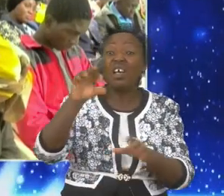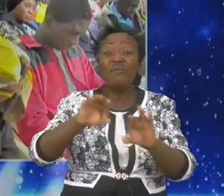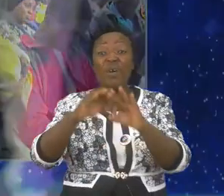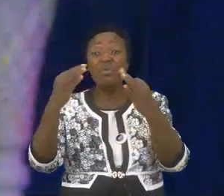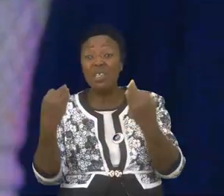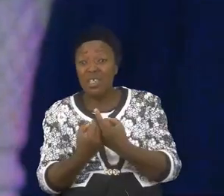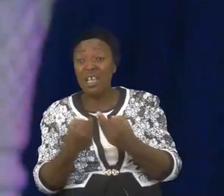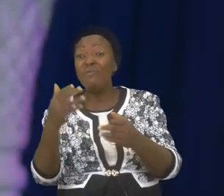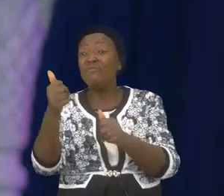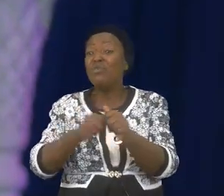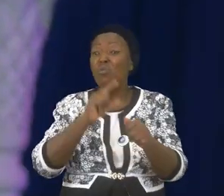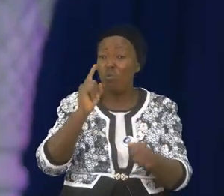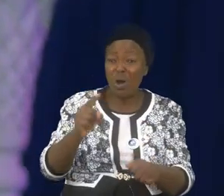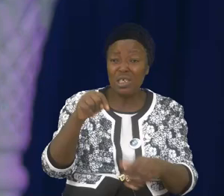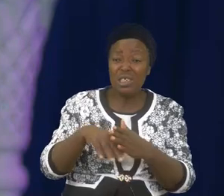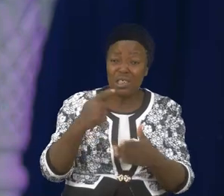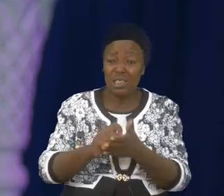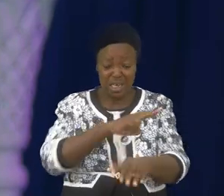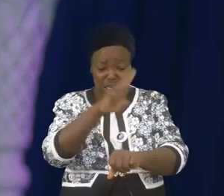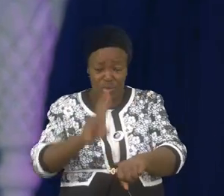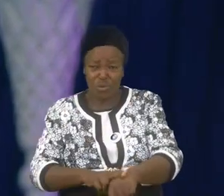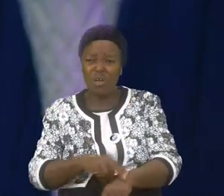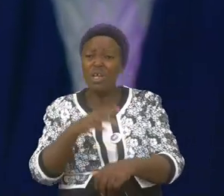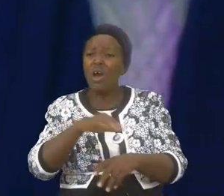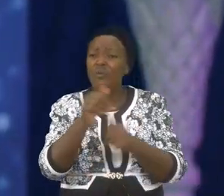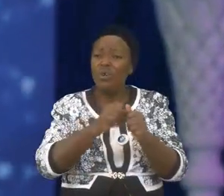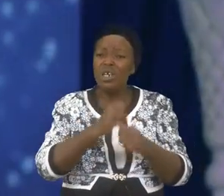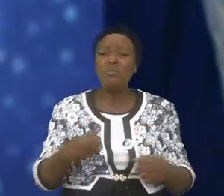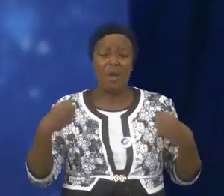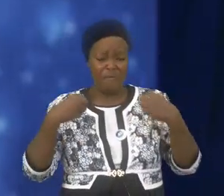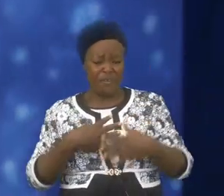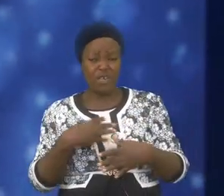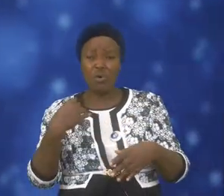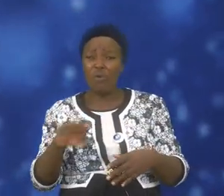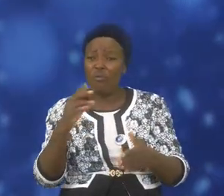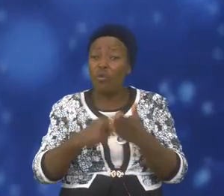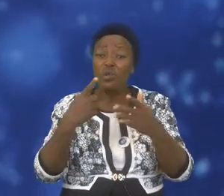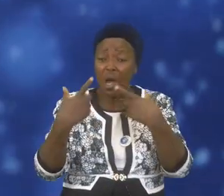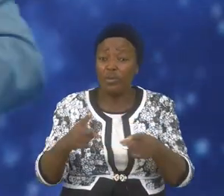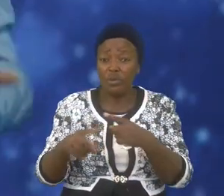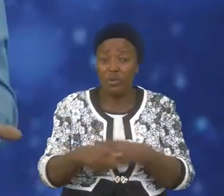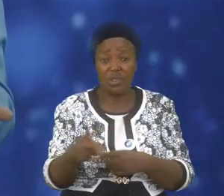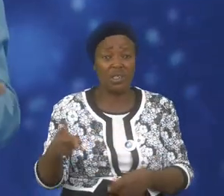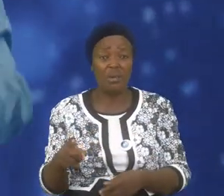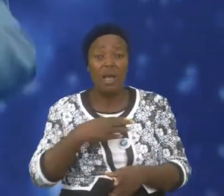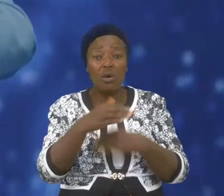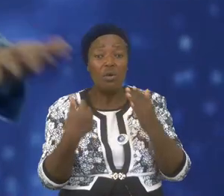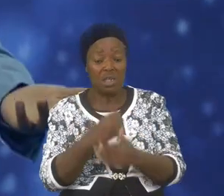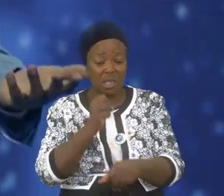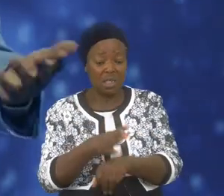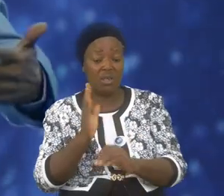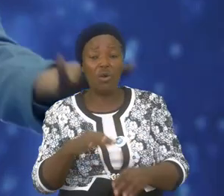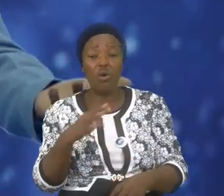the cabinet and the counselors of Nebuchadnezzar, they were now fearful. They were going to die.